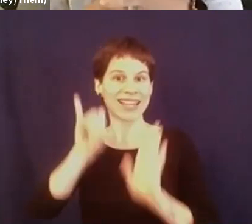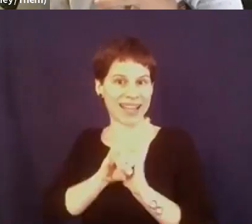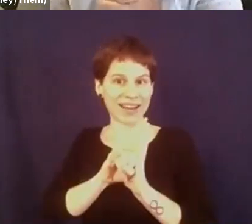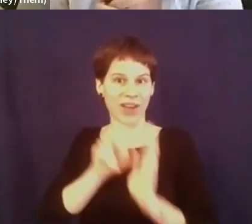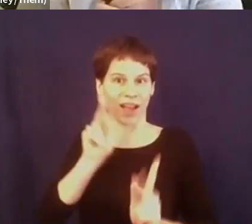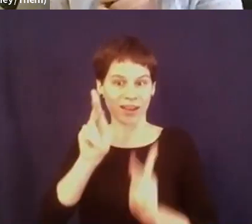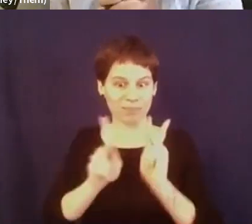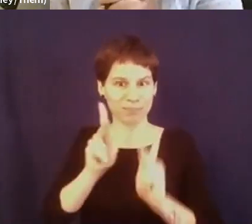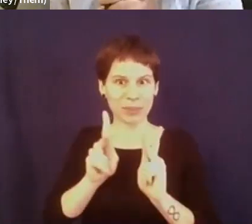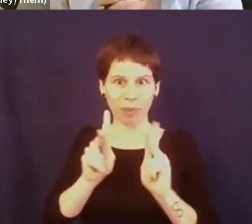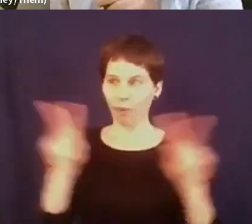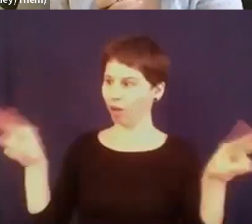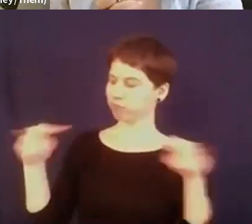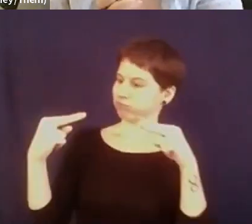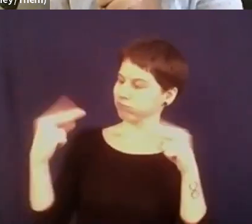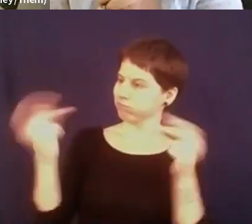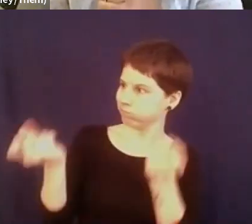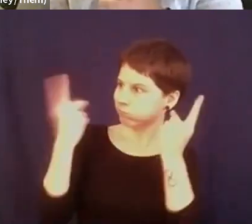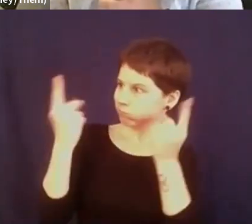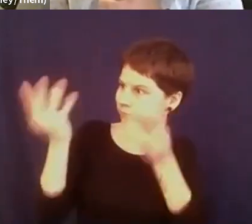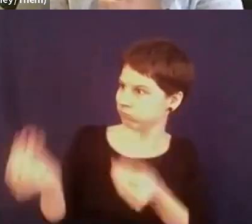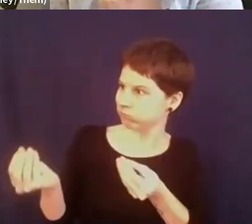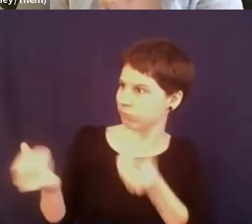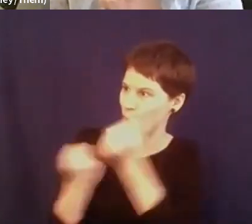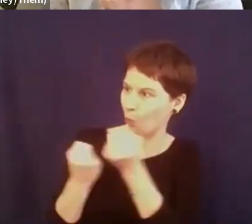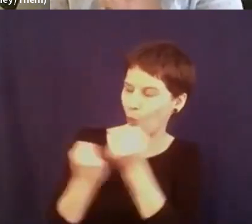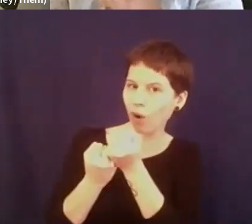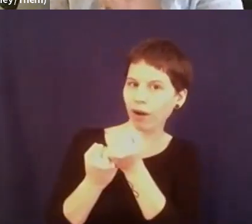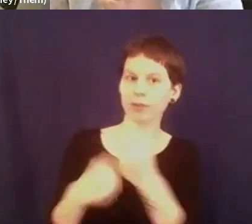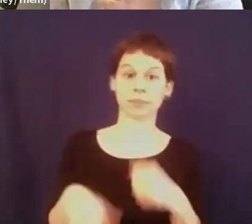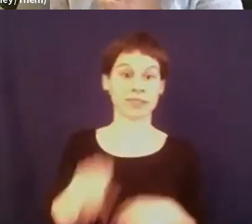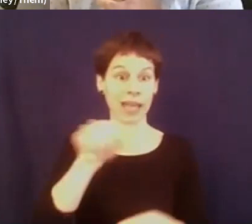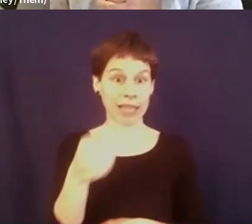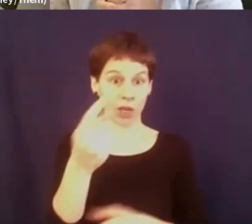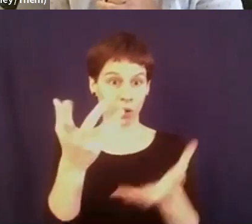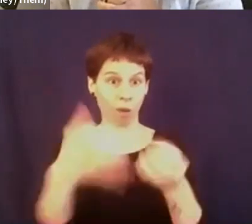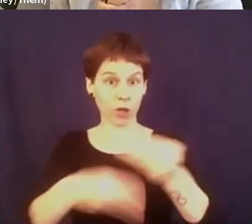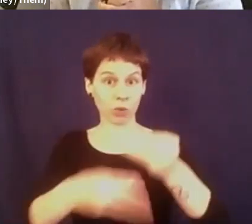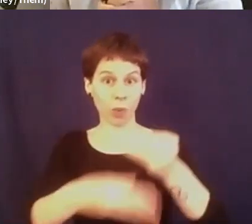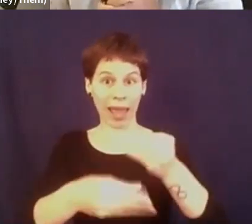advice and support. I don't know if anyone else wants to add on to that question before we move on.